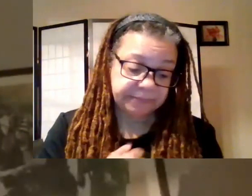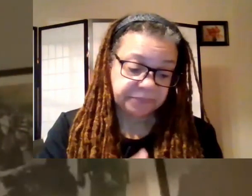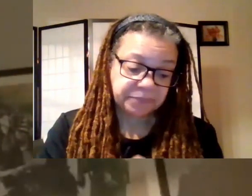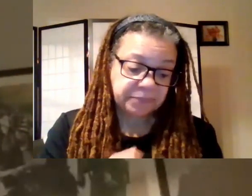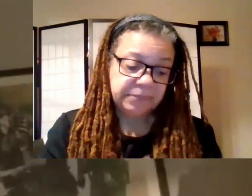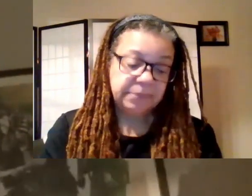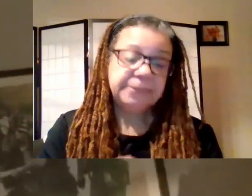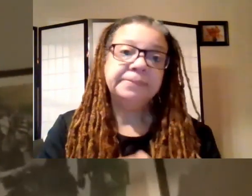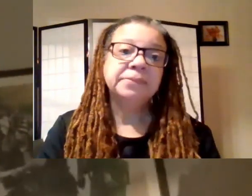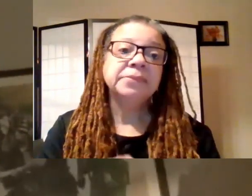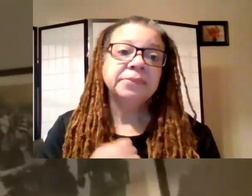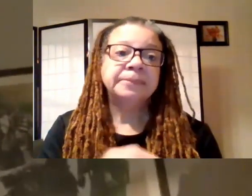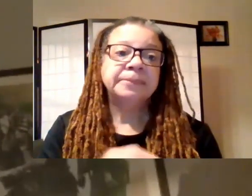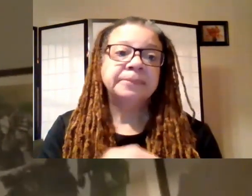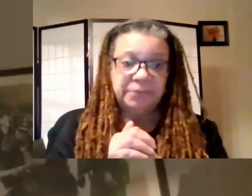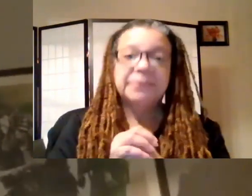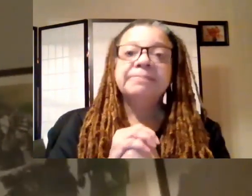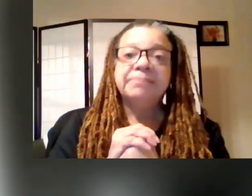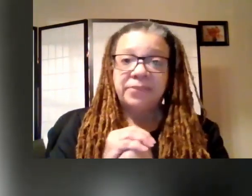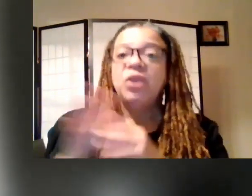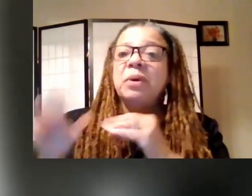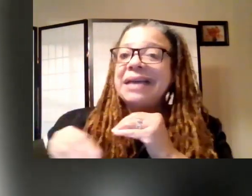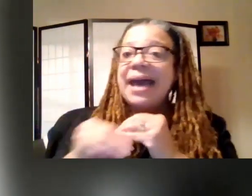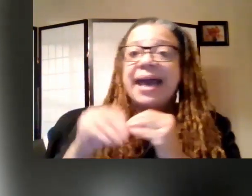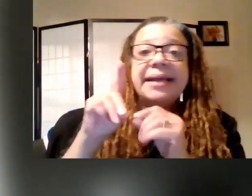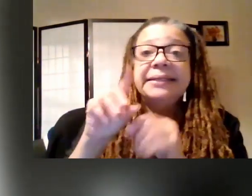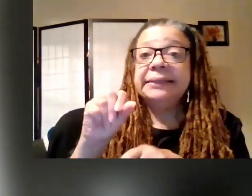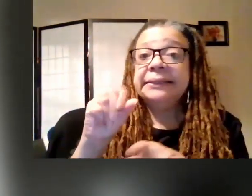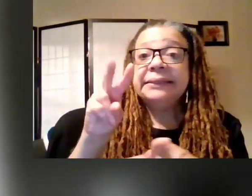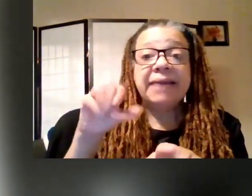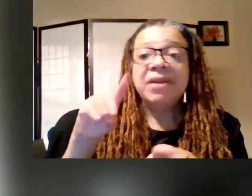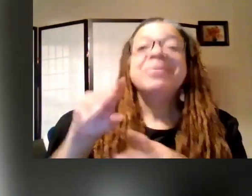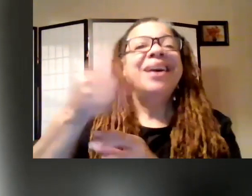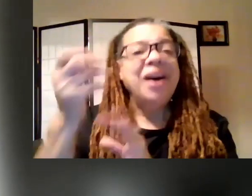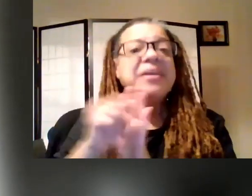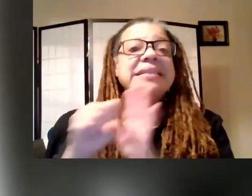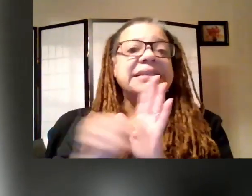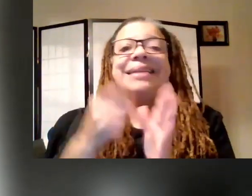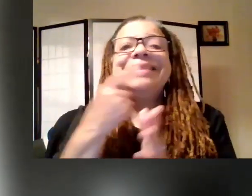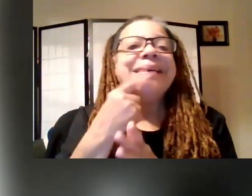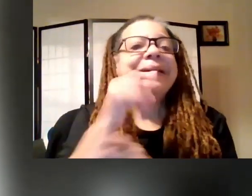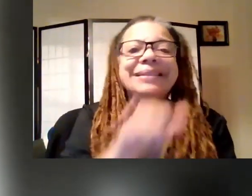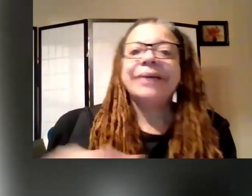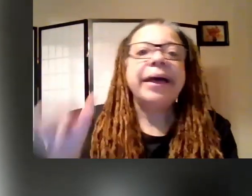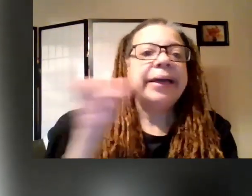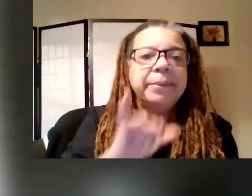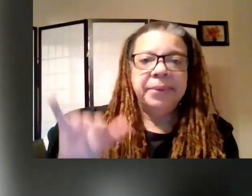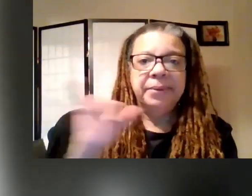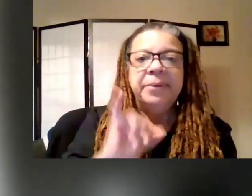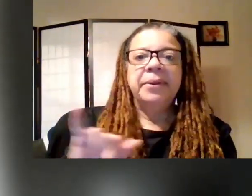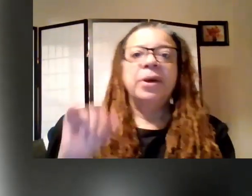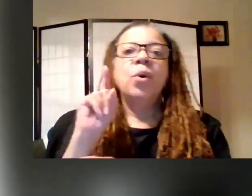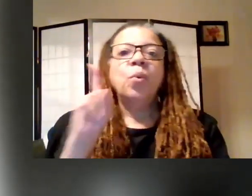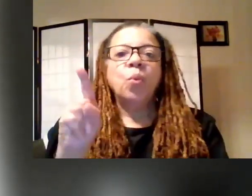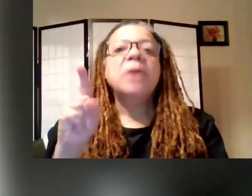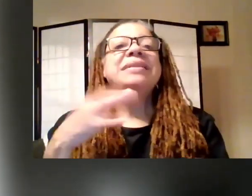story. David, you wanted to add? Oh, yeah. I was just going to say other states have said that, for every 3 patients, there should be 1 staff